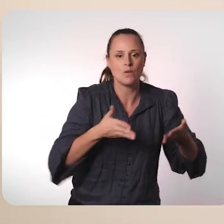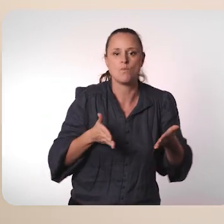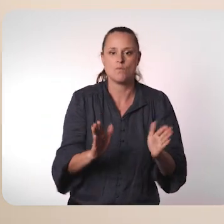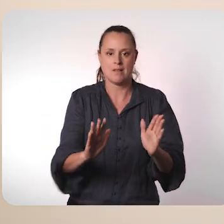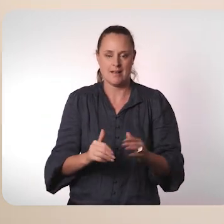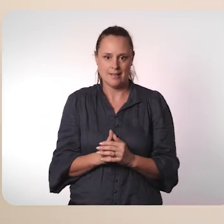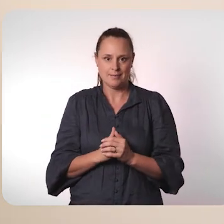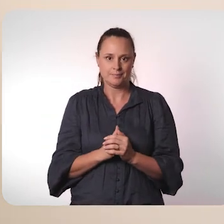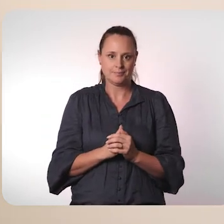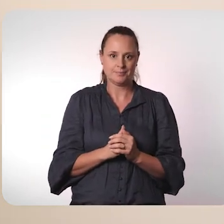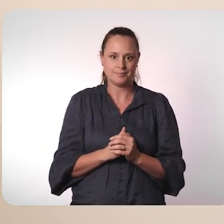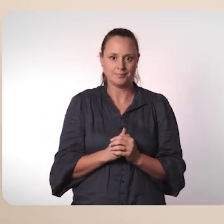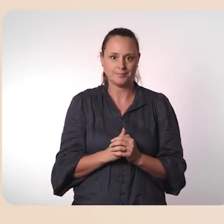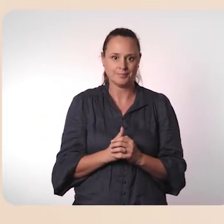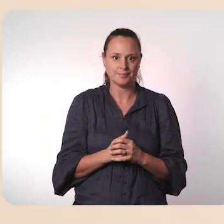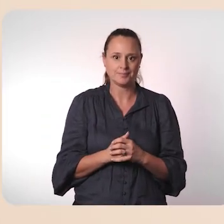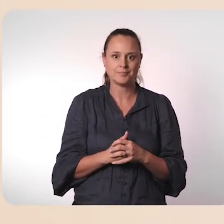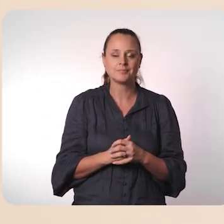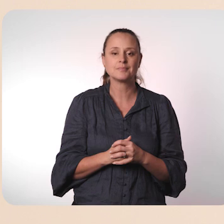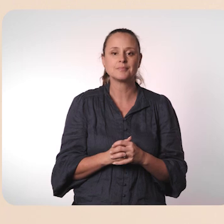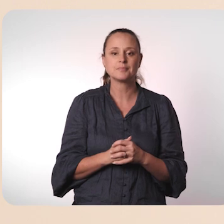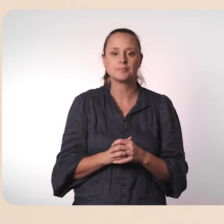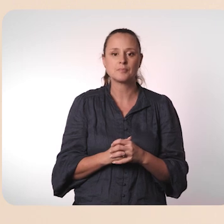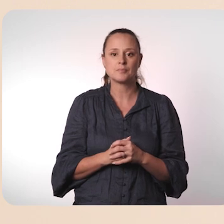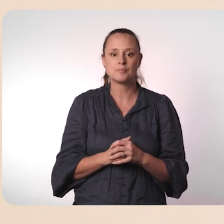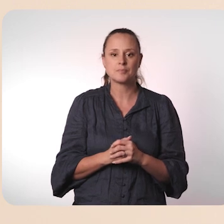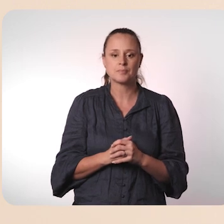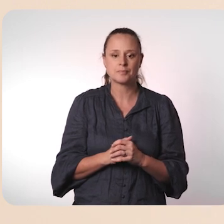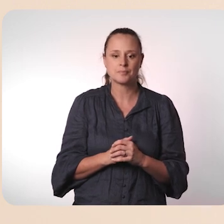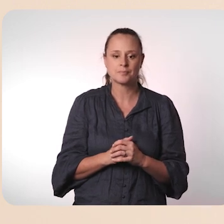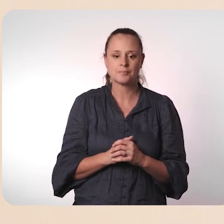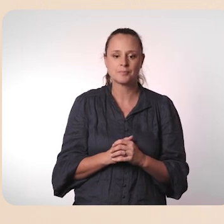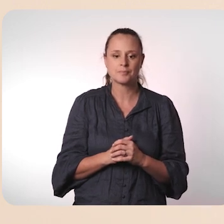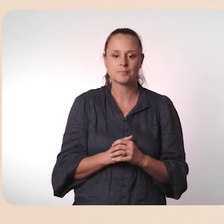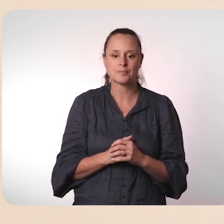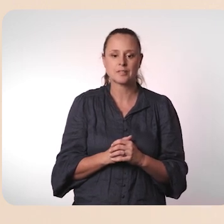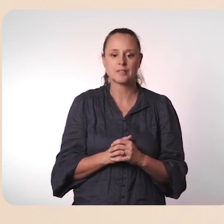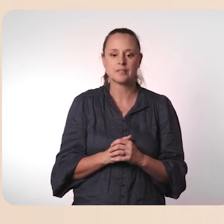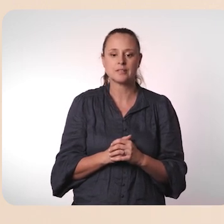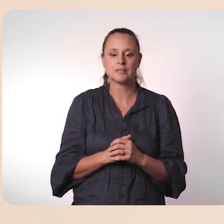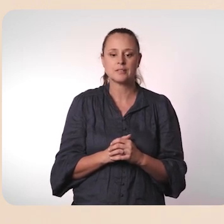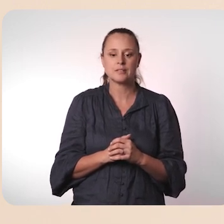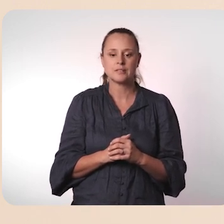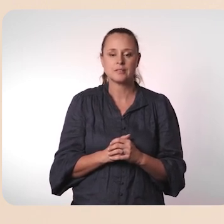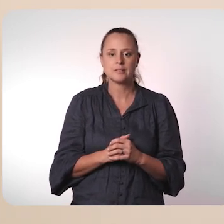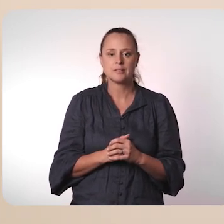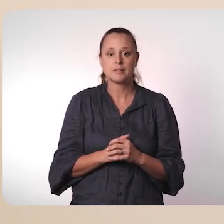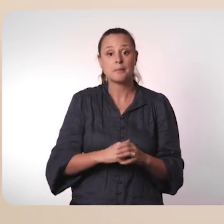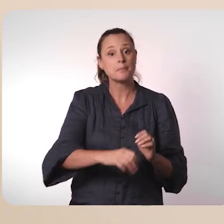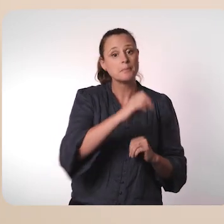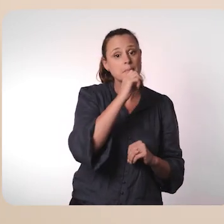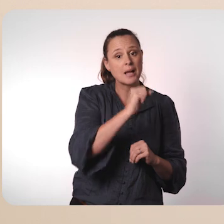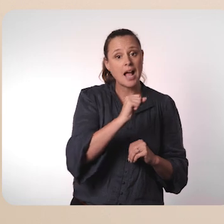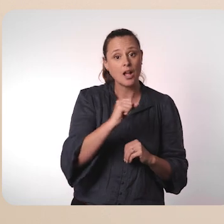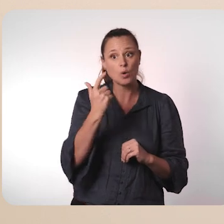be expressed explicitly. Overcoming some of the ideas men have about masculinity is